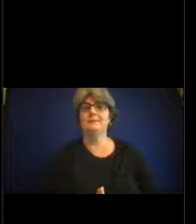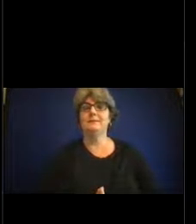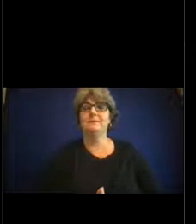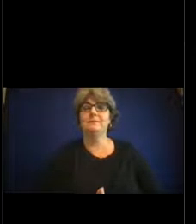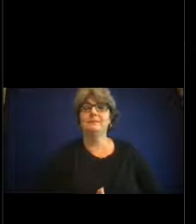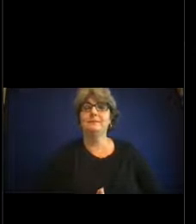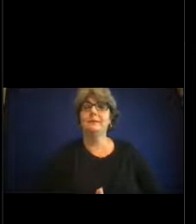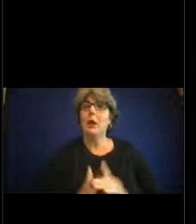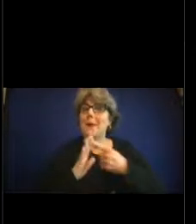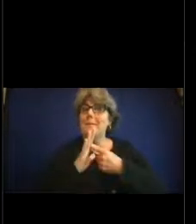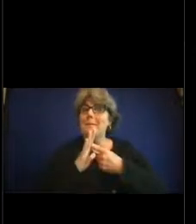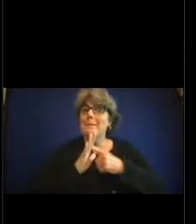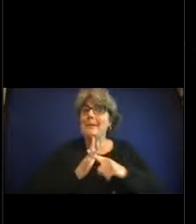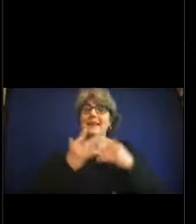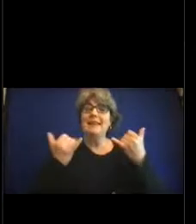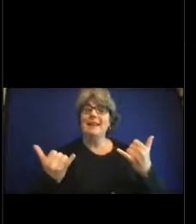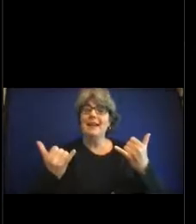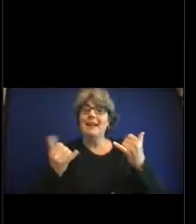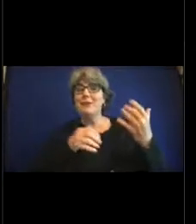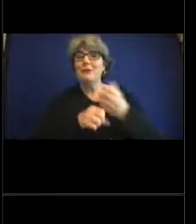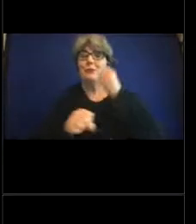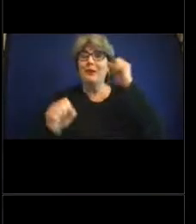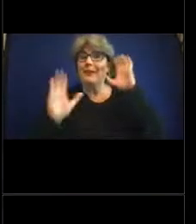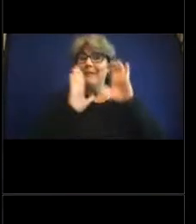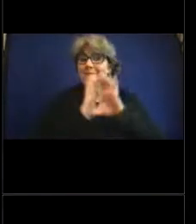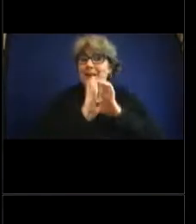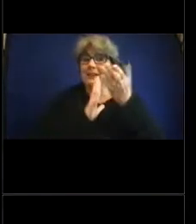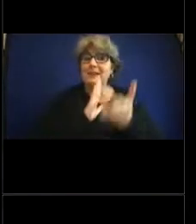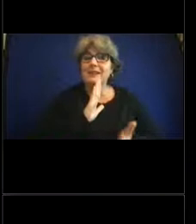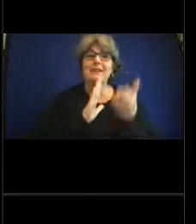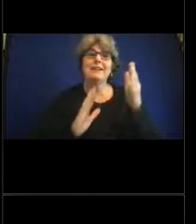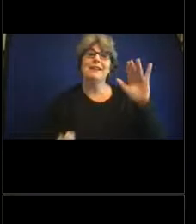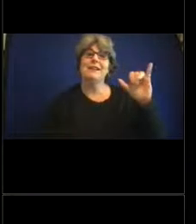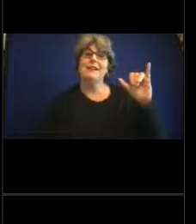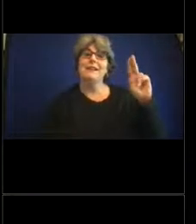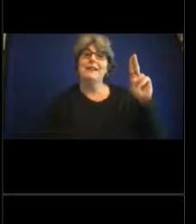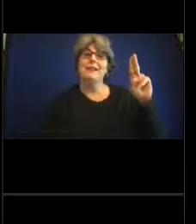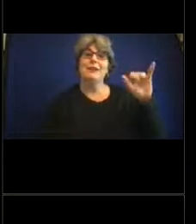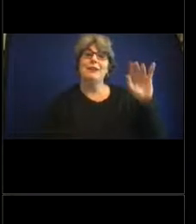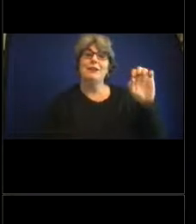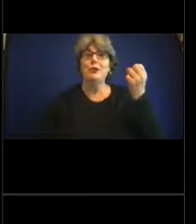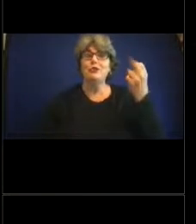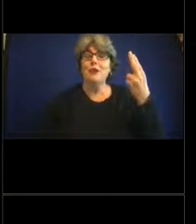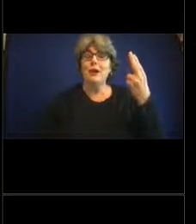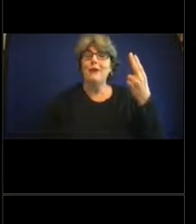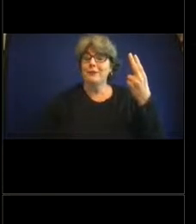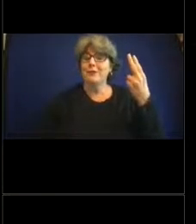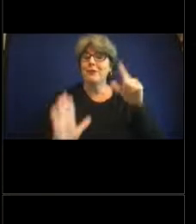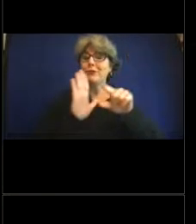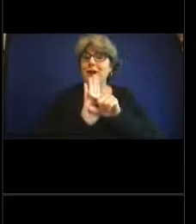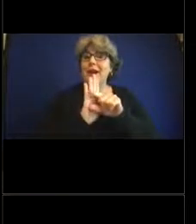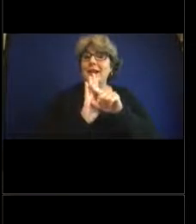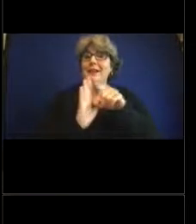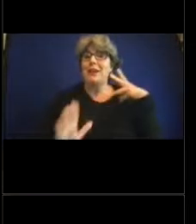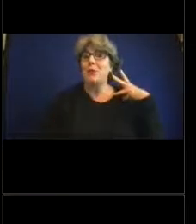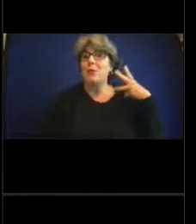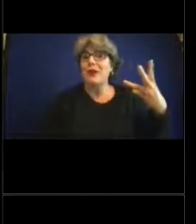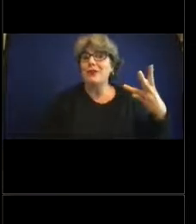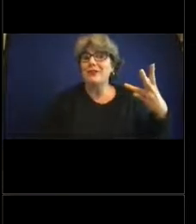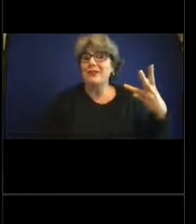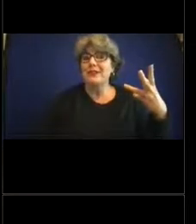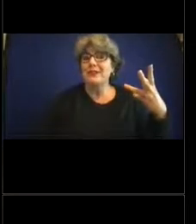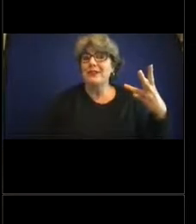We'll start with this winning photo by Yui, grade 12, in Washington. What can